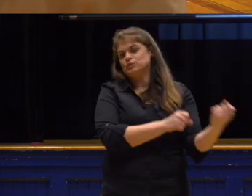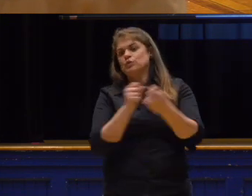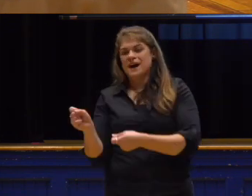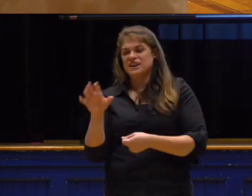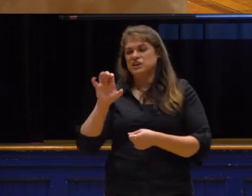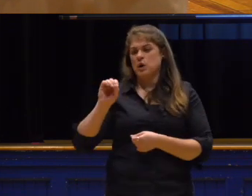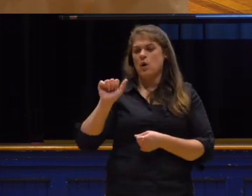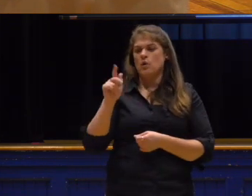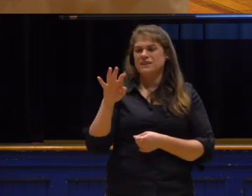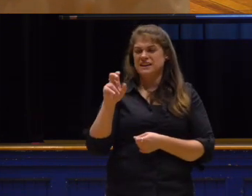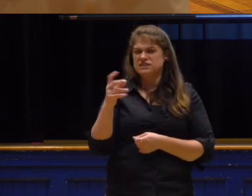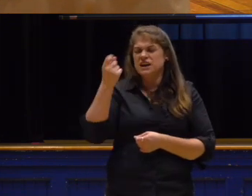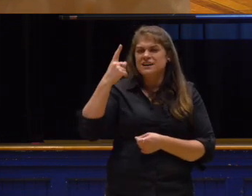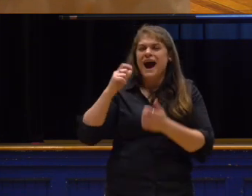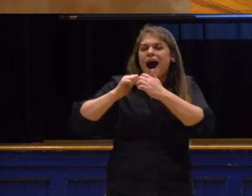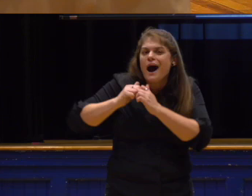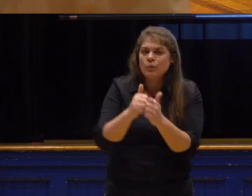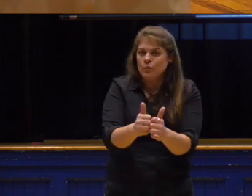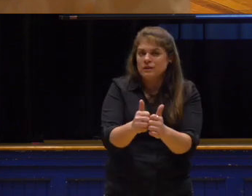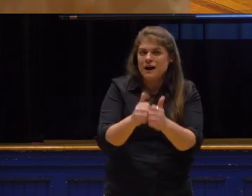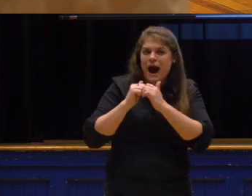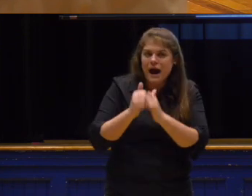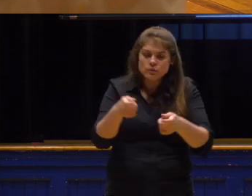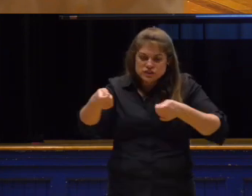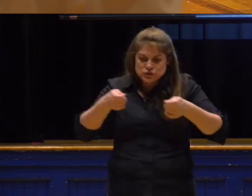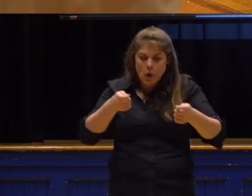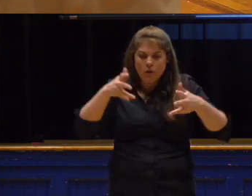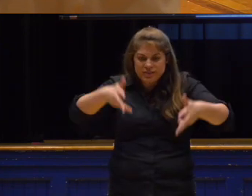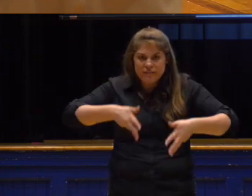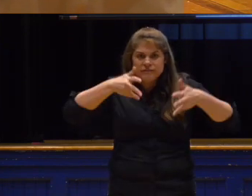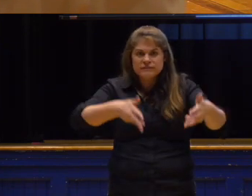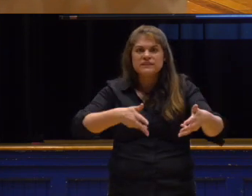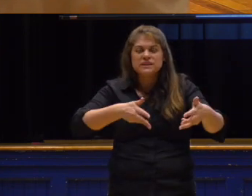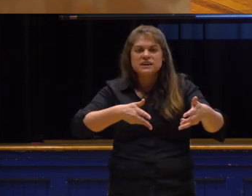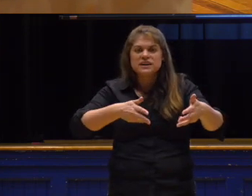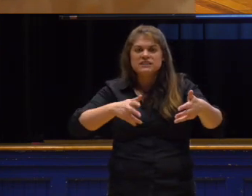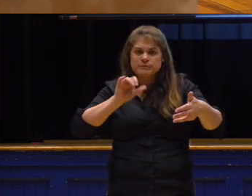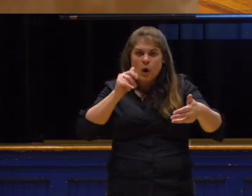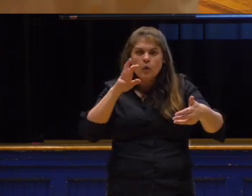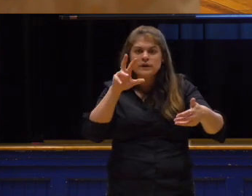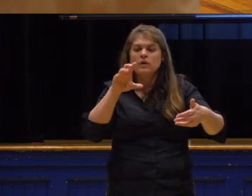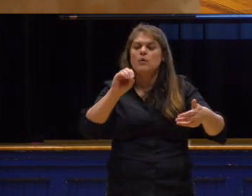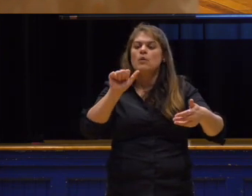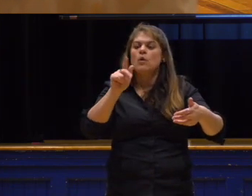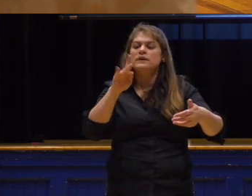on Oakland, but how? Are you going to control the remainder from Oakland